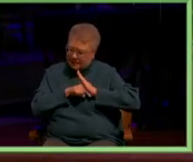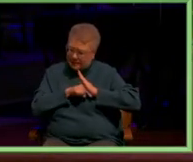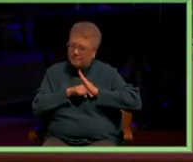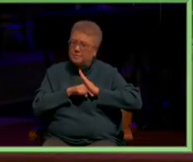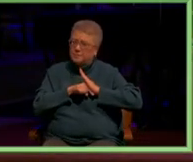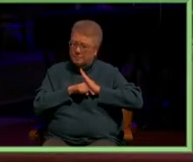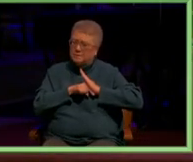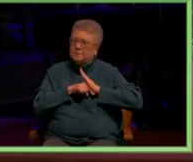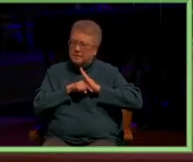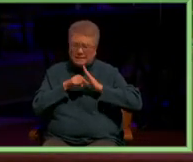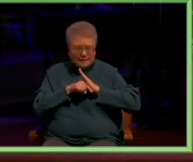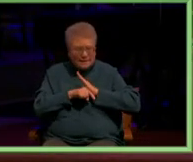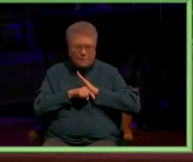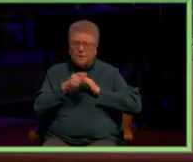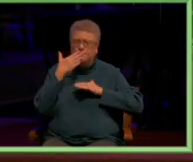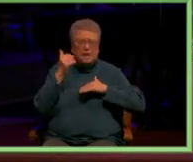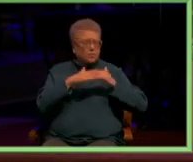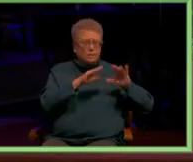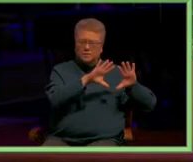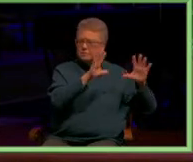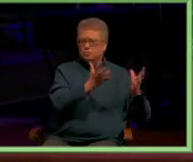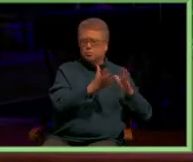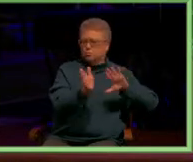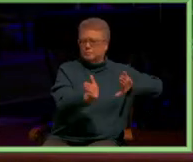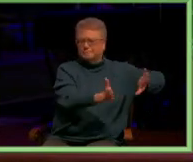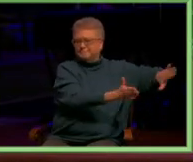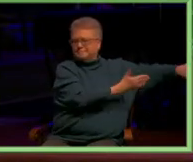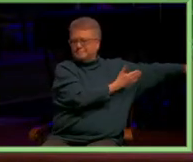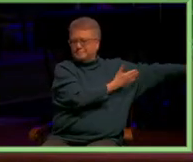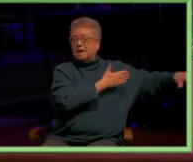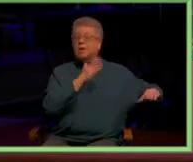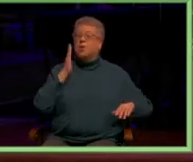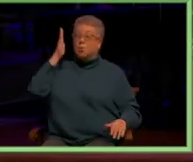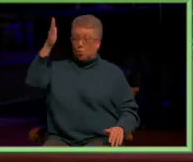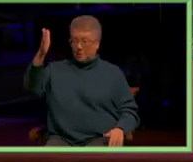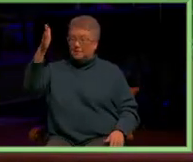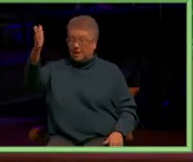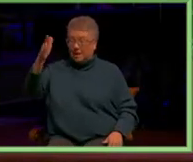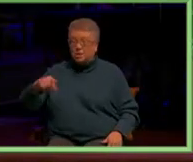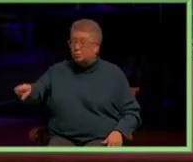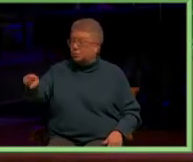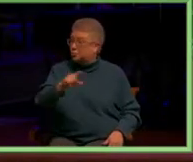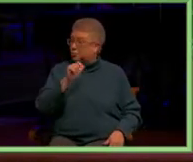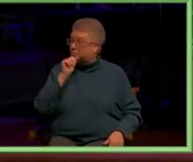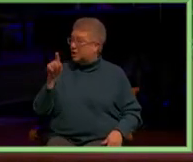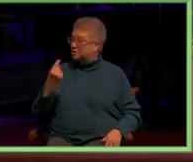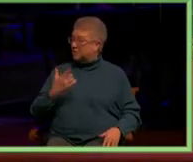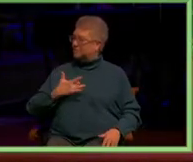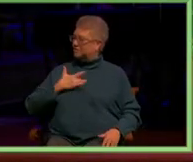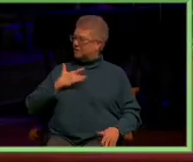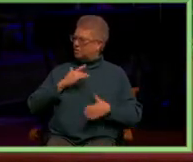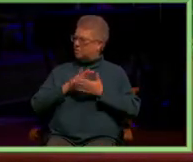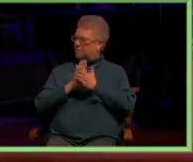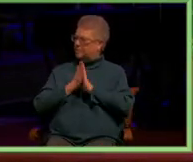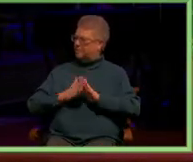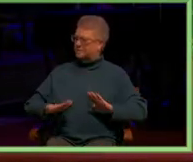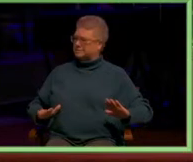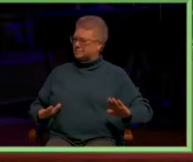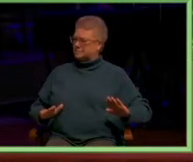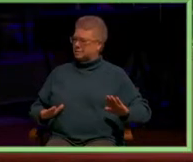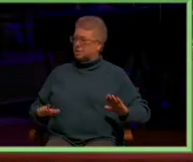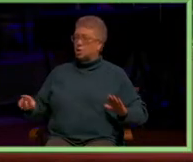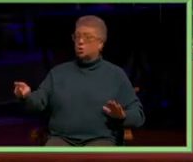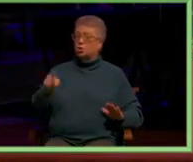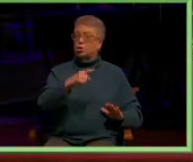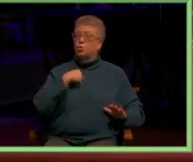you. And one day, brothers and sisters, you will not just have the feeling of peace, you will